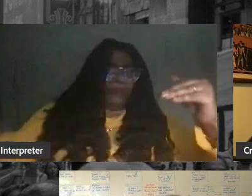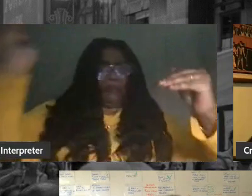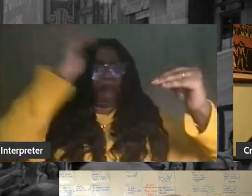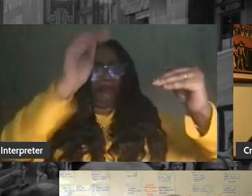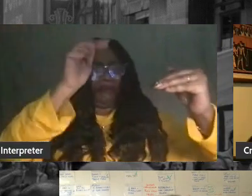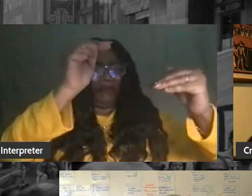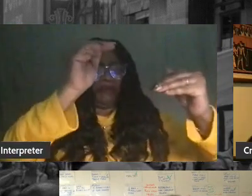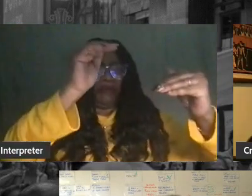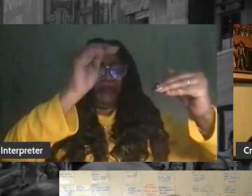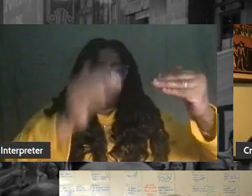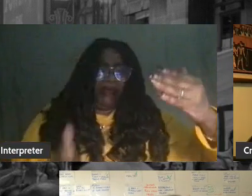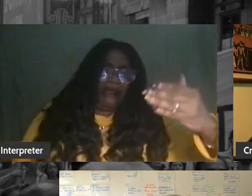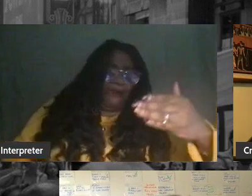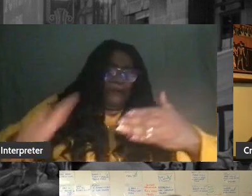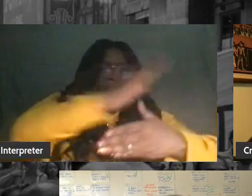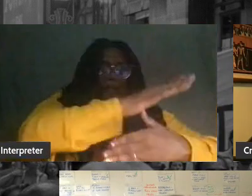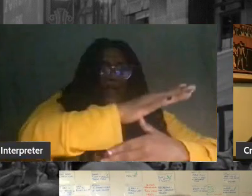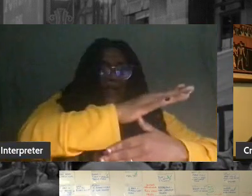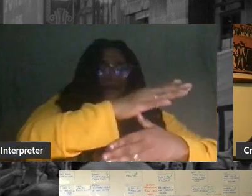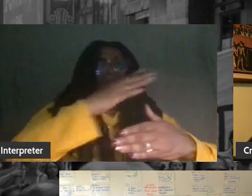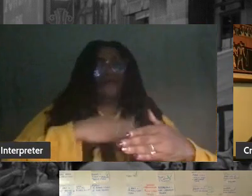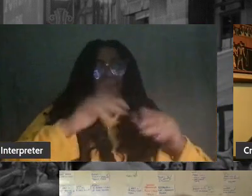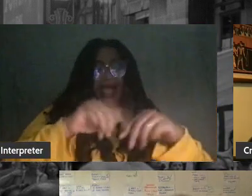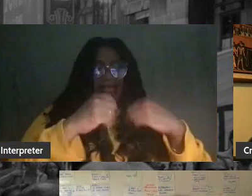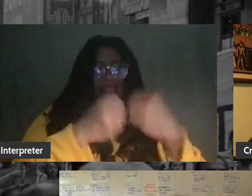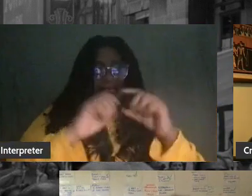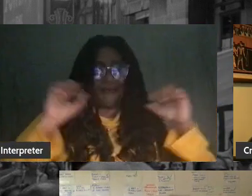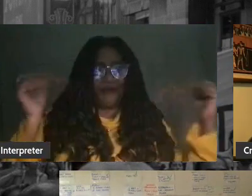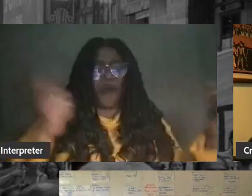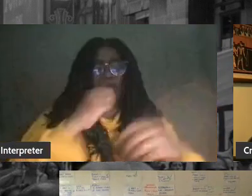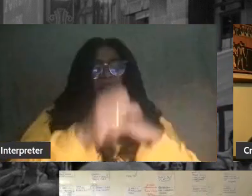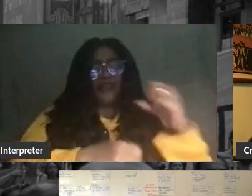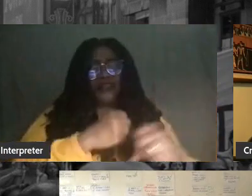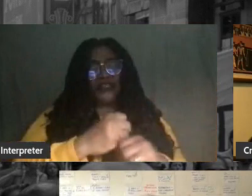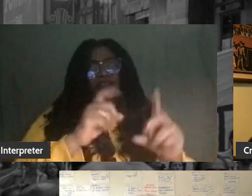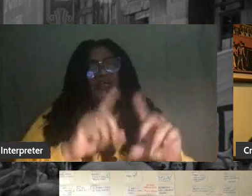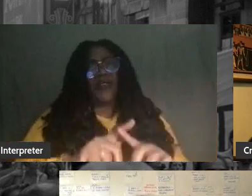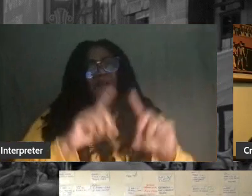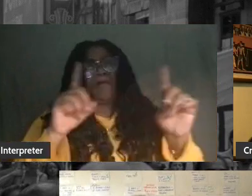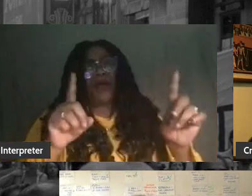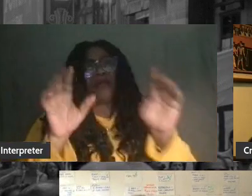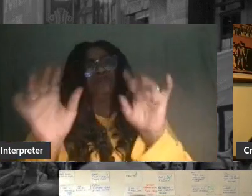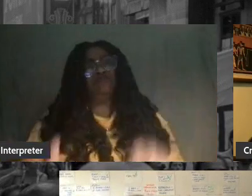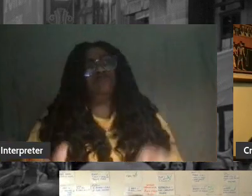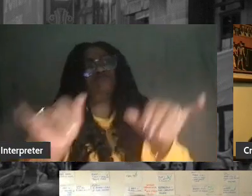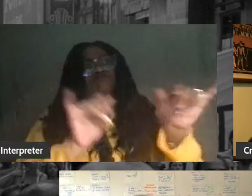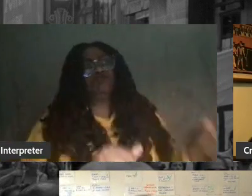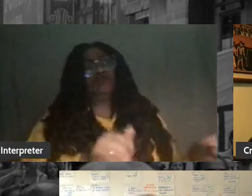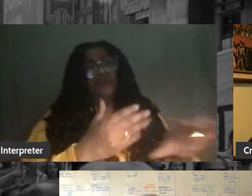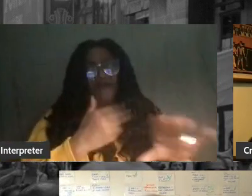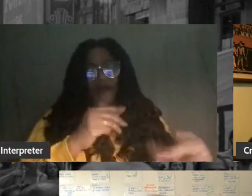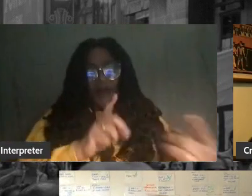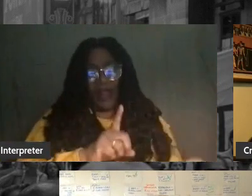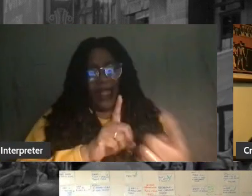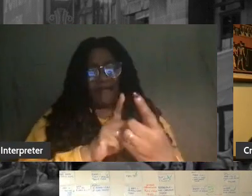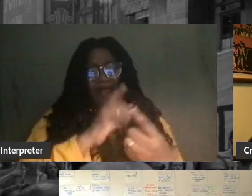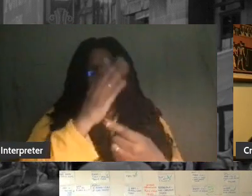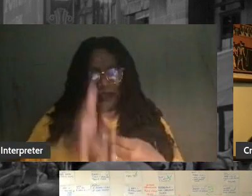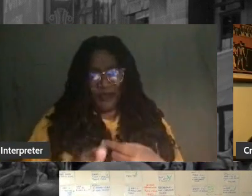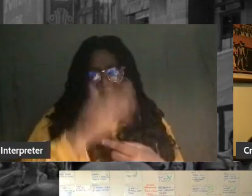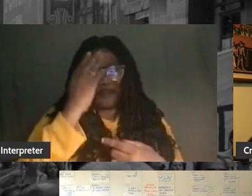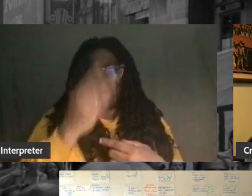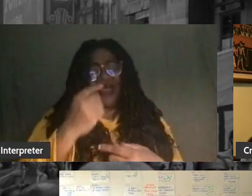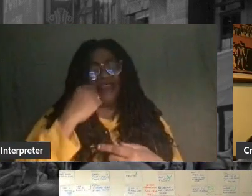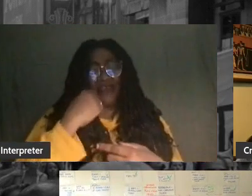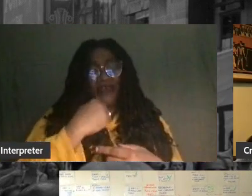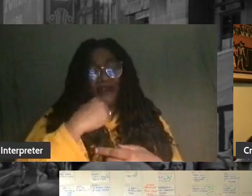25 years. And I've been, but similarly, before I met you, and I think you